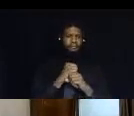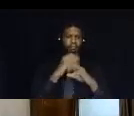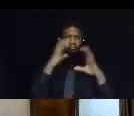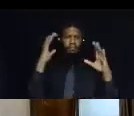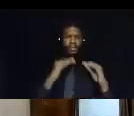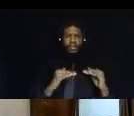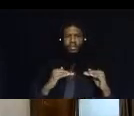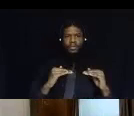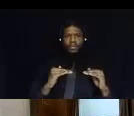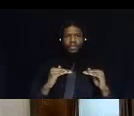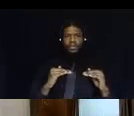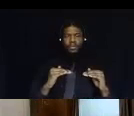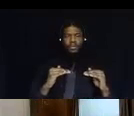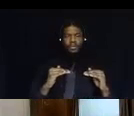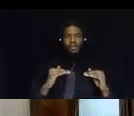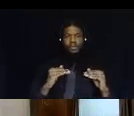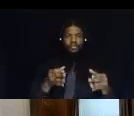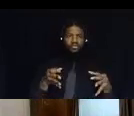hearings for Ketanji